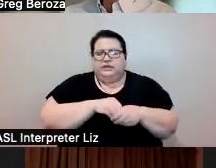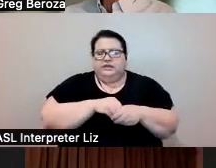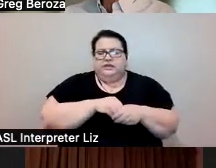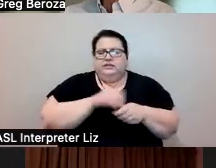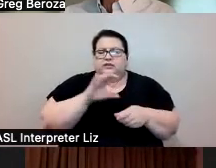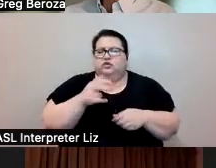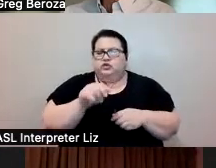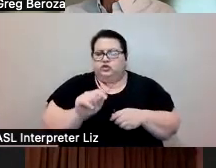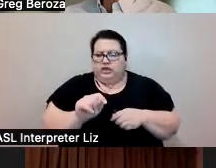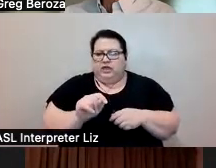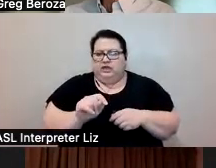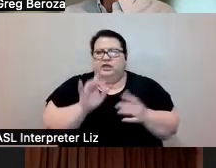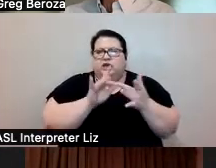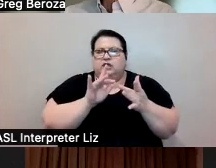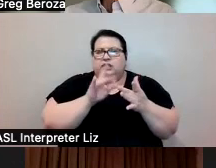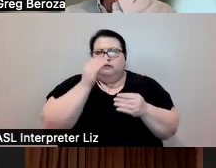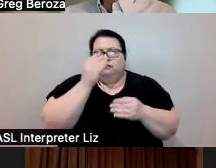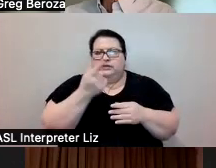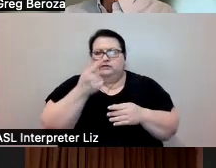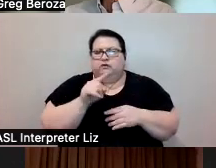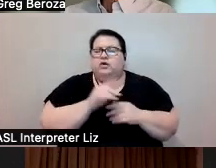chat, the contact information for the